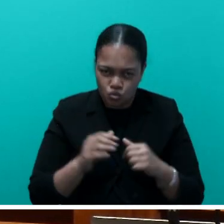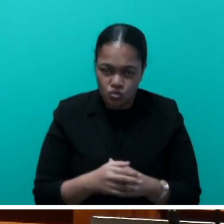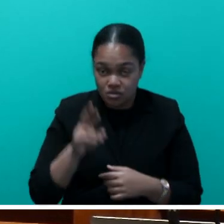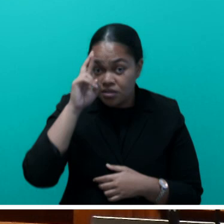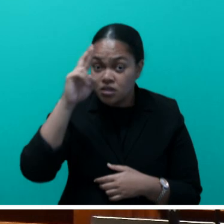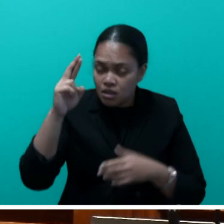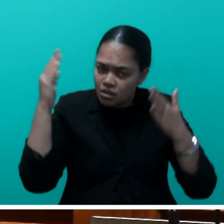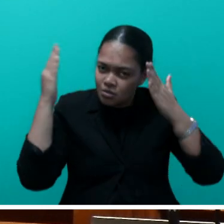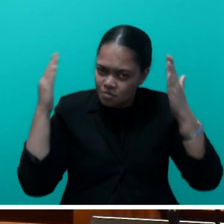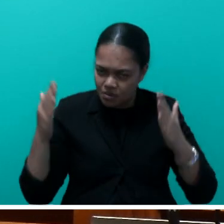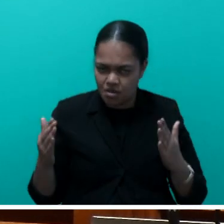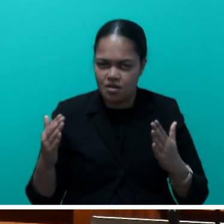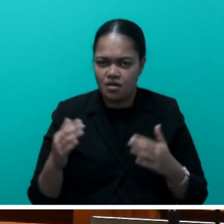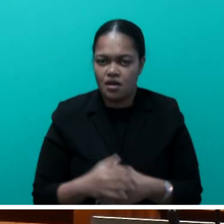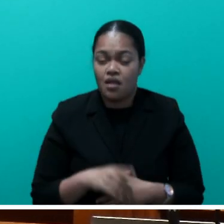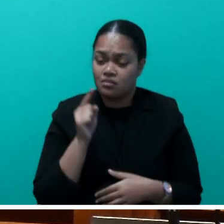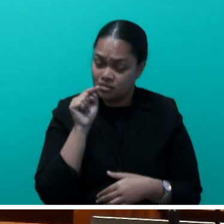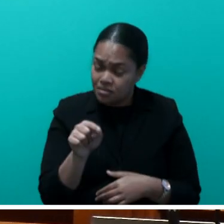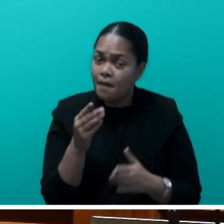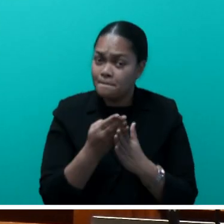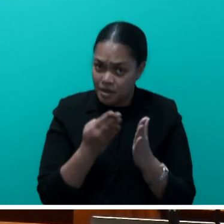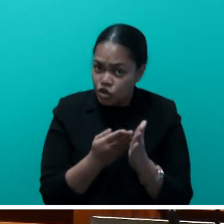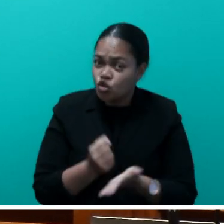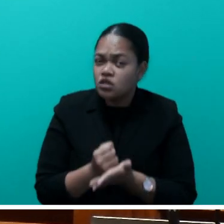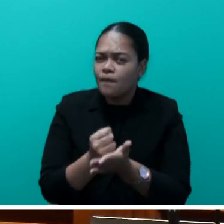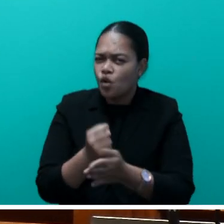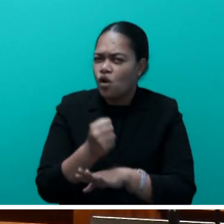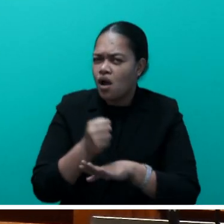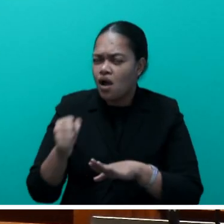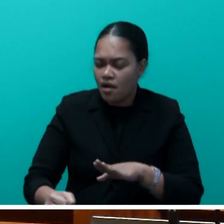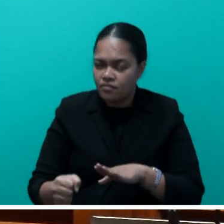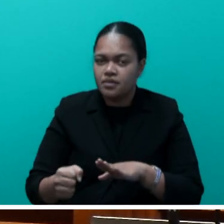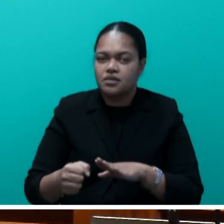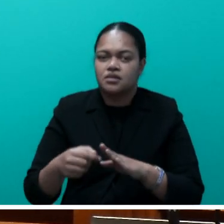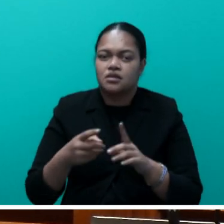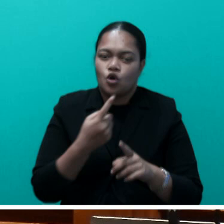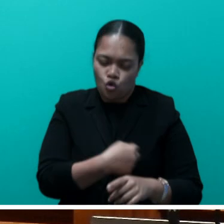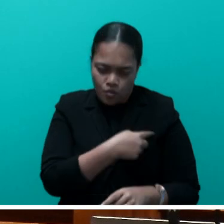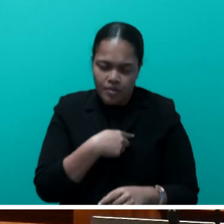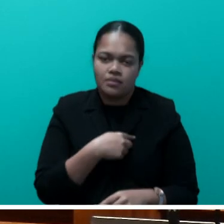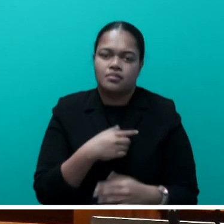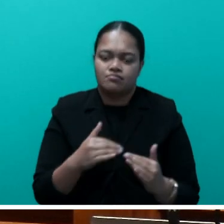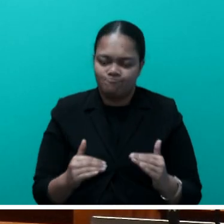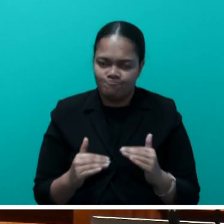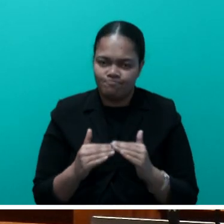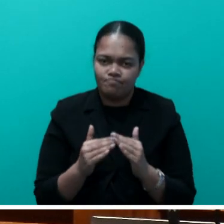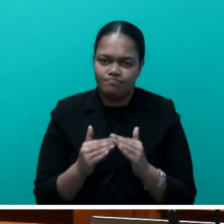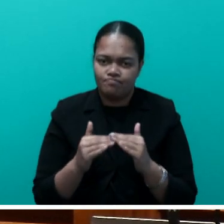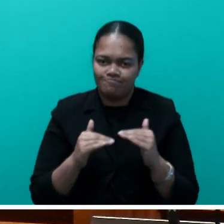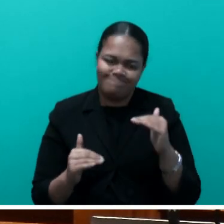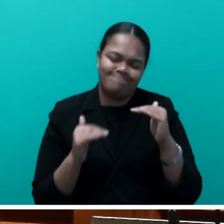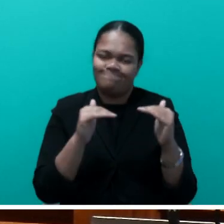sir, this budget supports government's commitments in bridging the development inequalities existing between the rural and urban